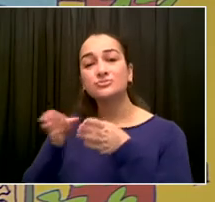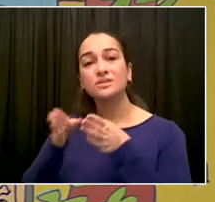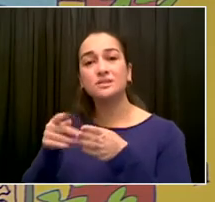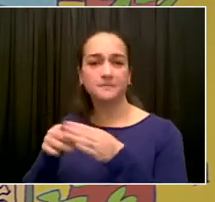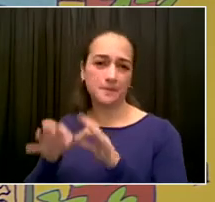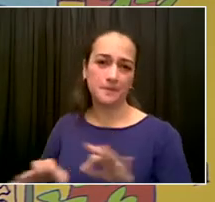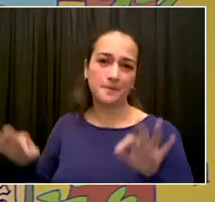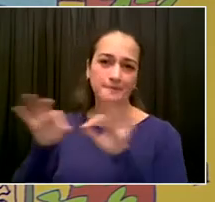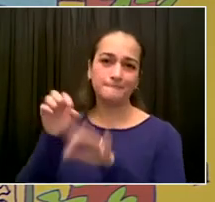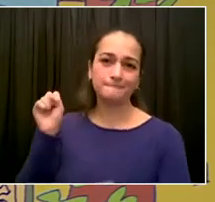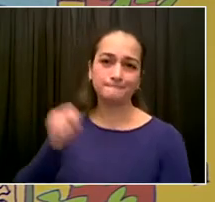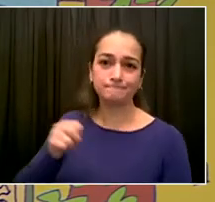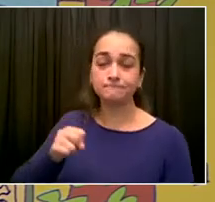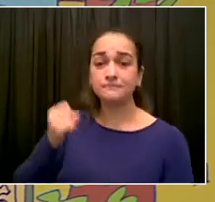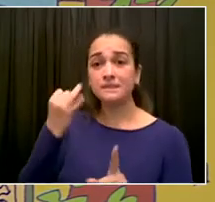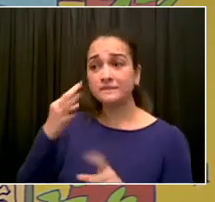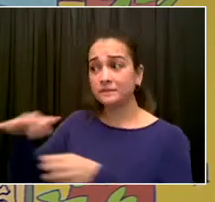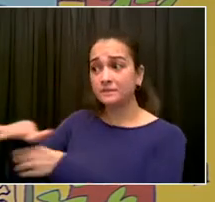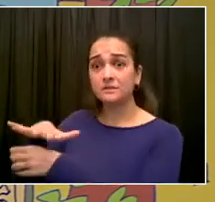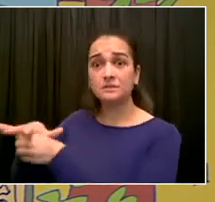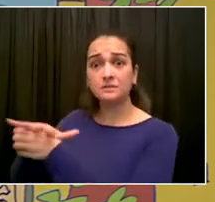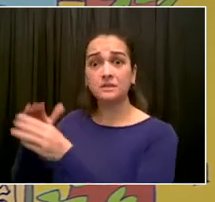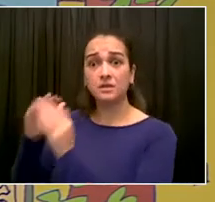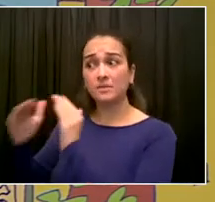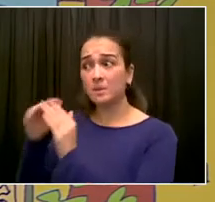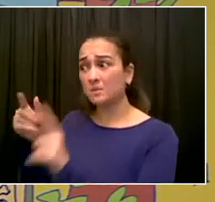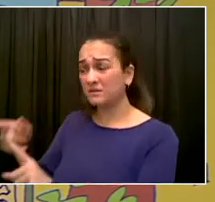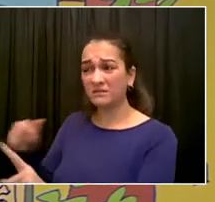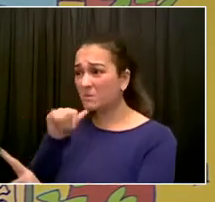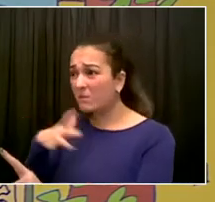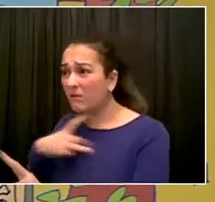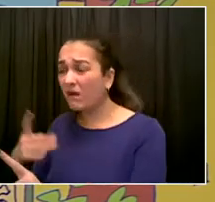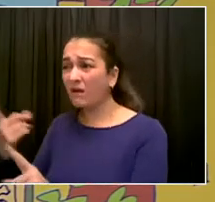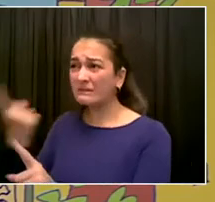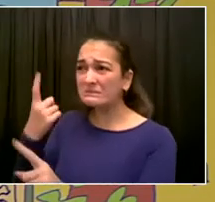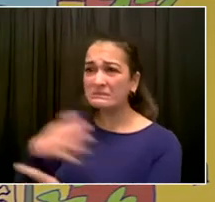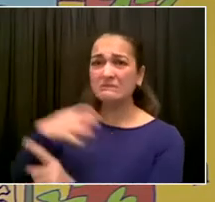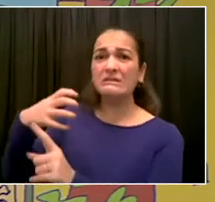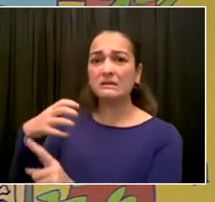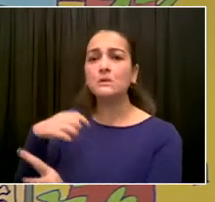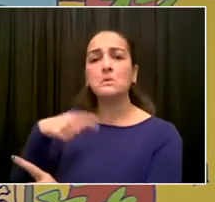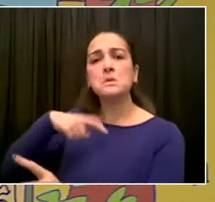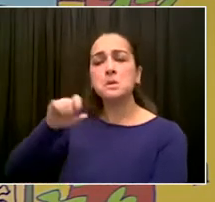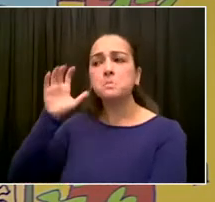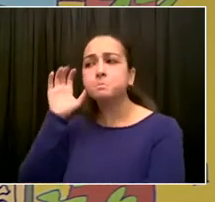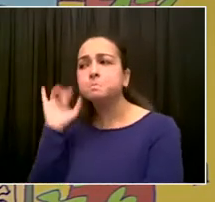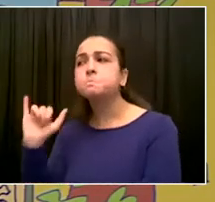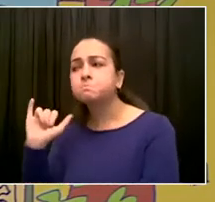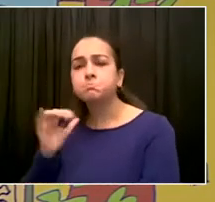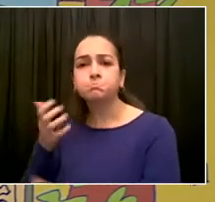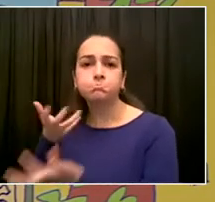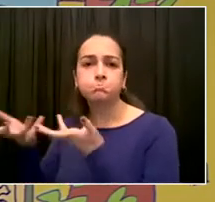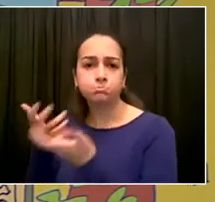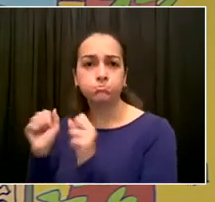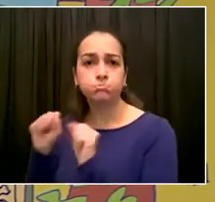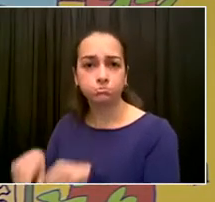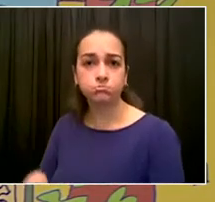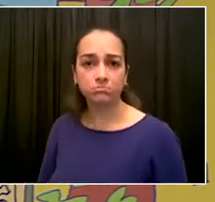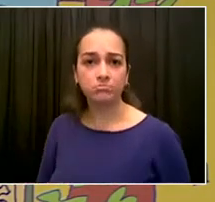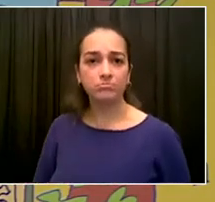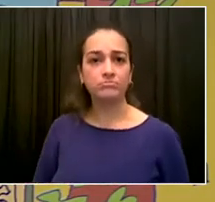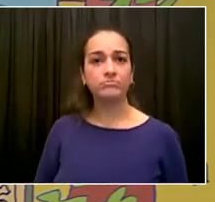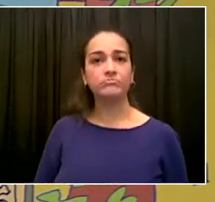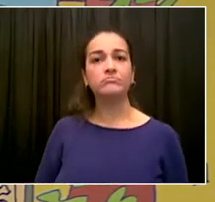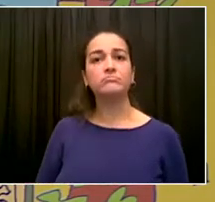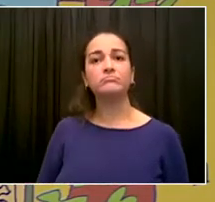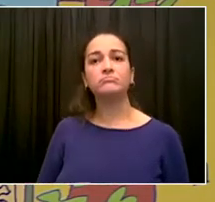I'm the person who brought Vision Zero to this city in force, and it's had a profoundly good impact, and it will have a lot bigger impact in the future as we get out of COVID and